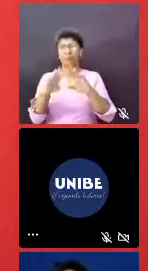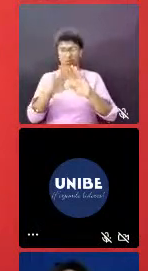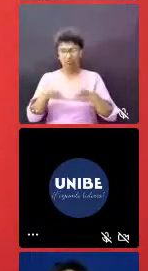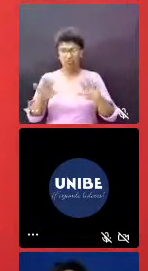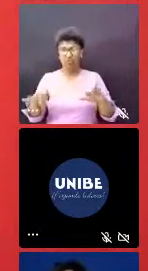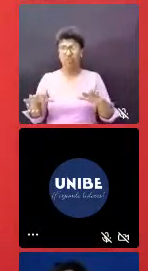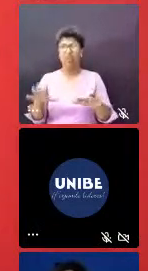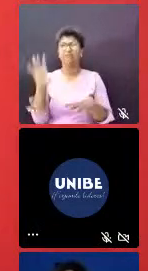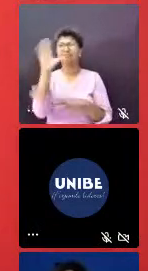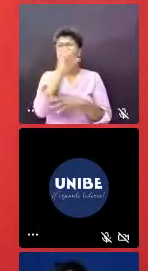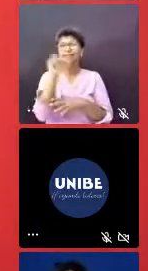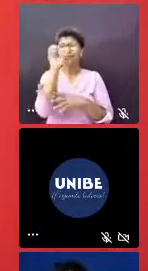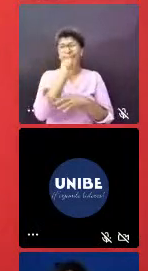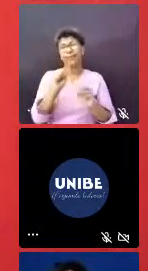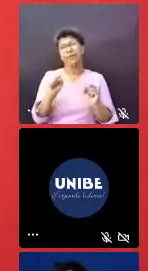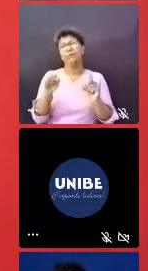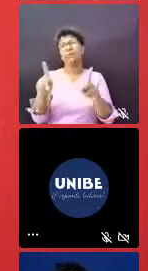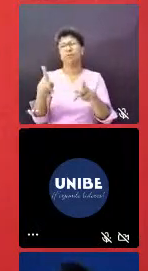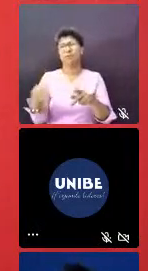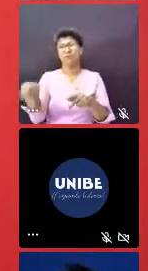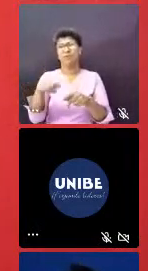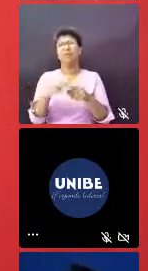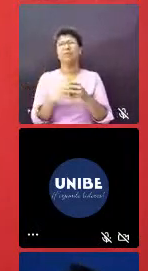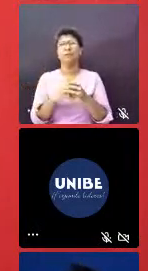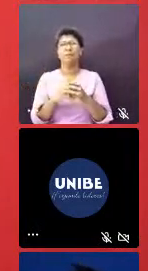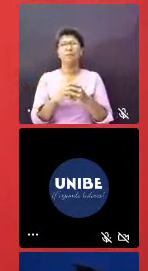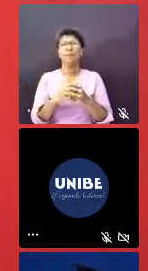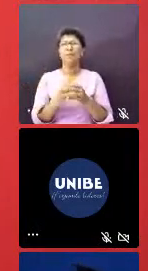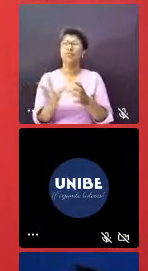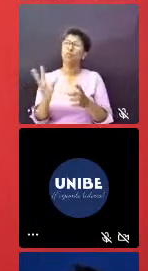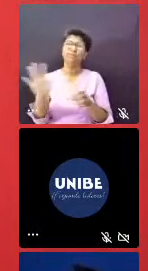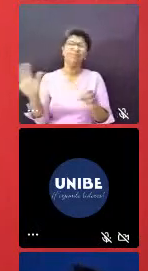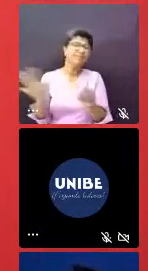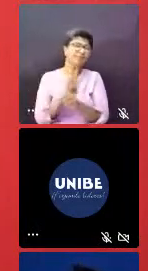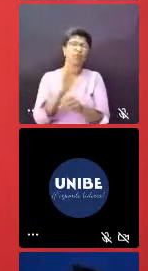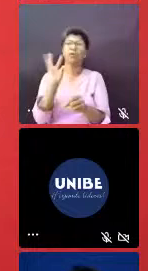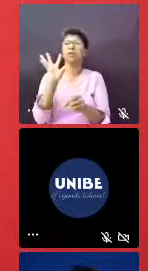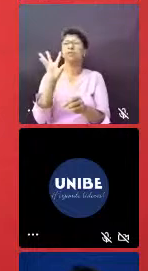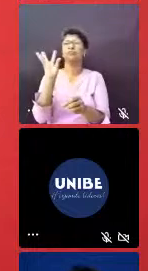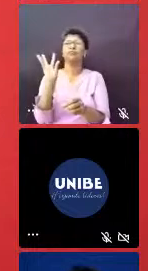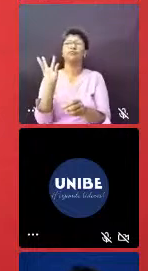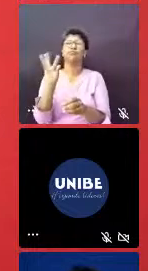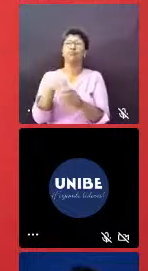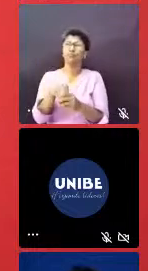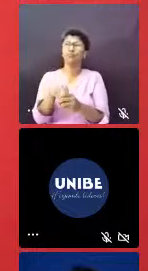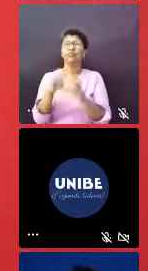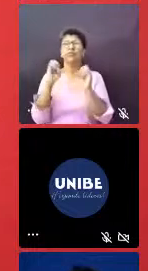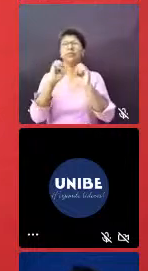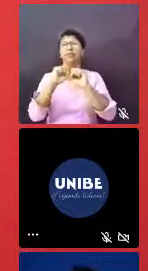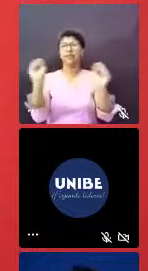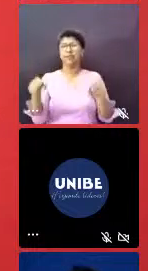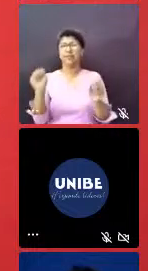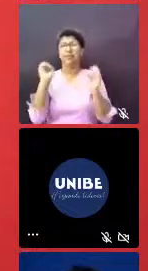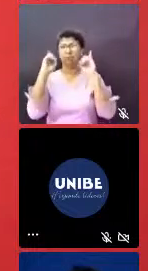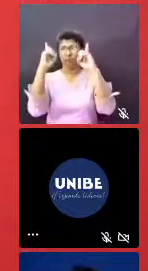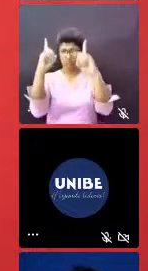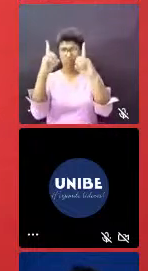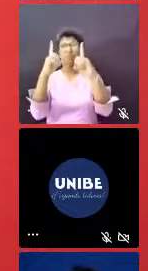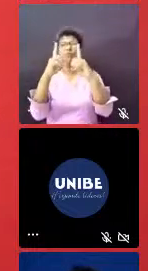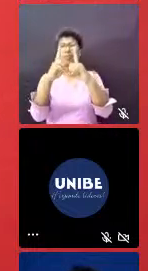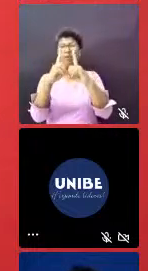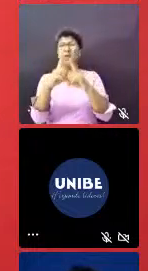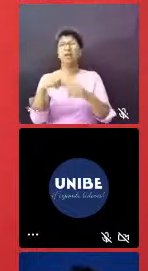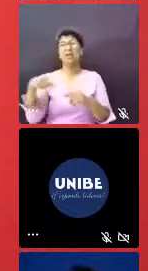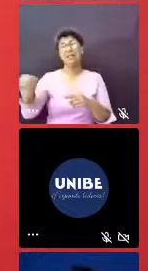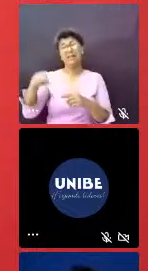out on opportunities to be fully integrated into educational system, and they may still